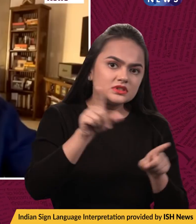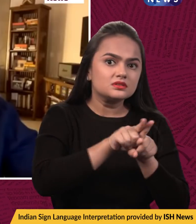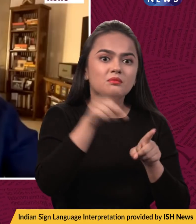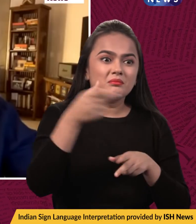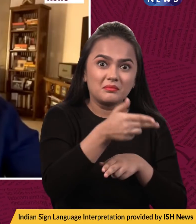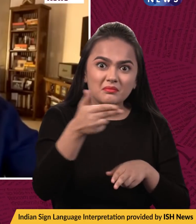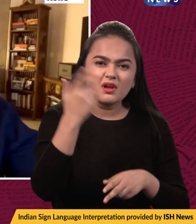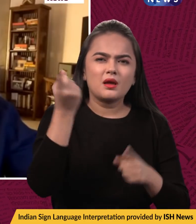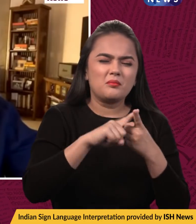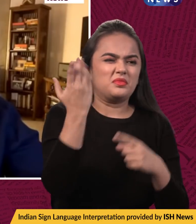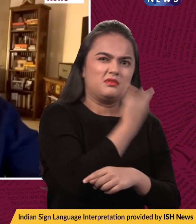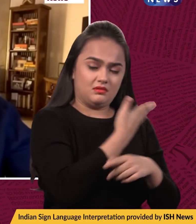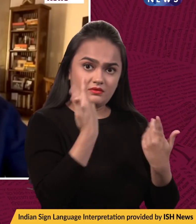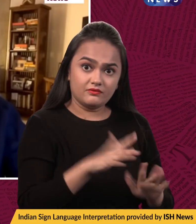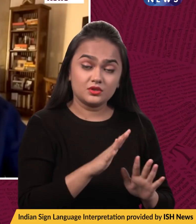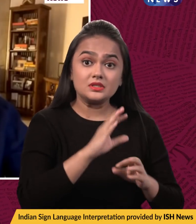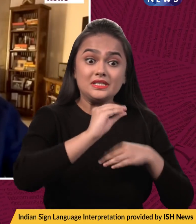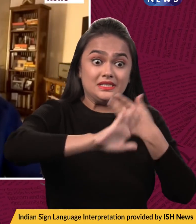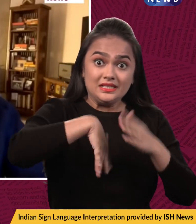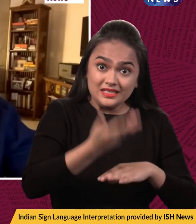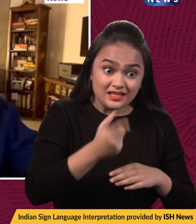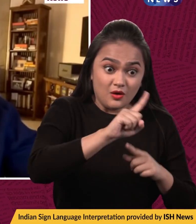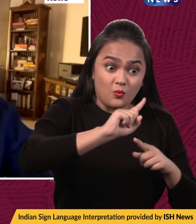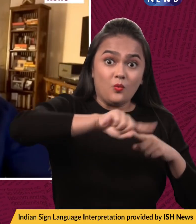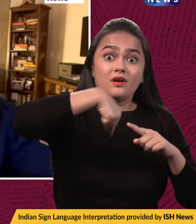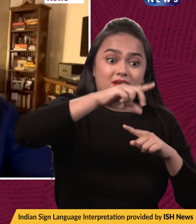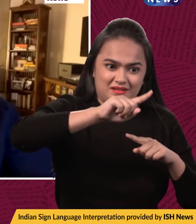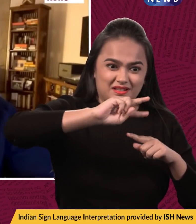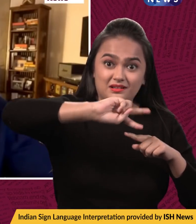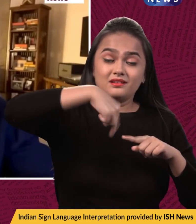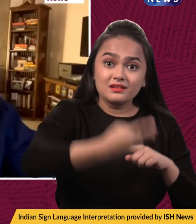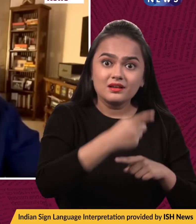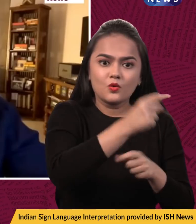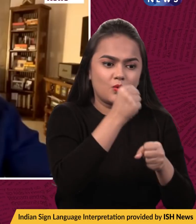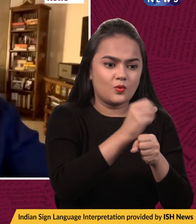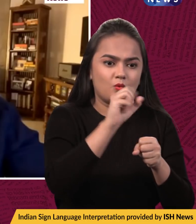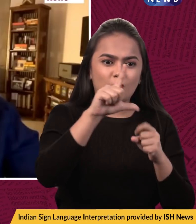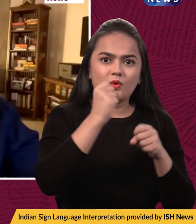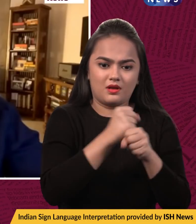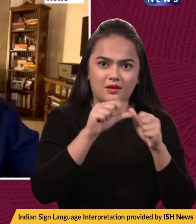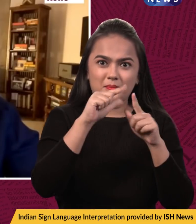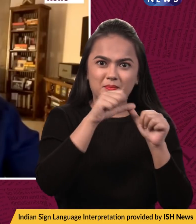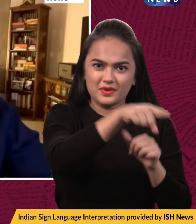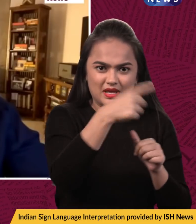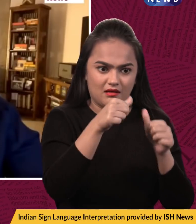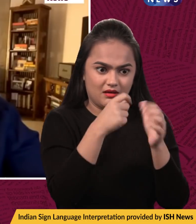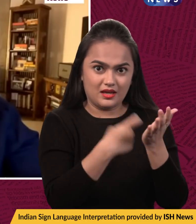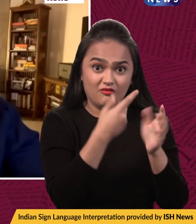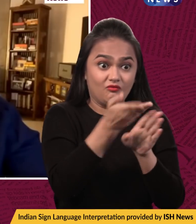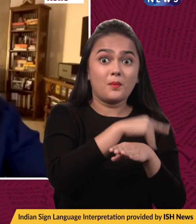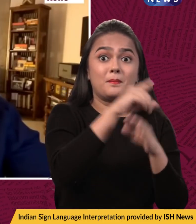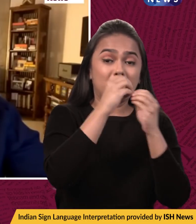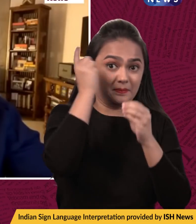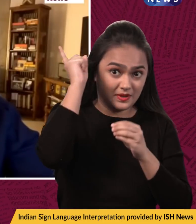injured in the incident. The killings come a day after a Golgappa seller, a street seller called Arbind Kumar C from